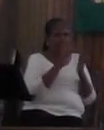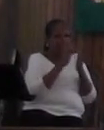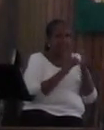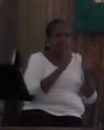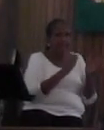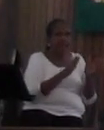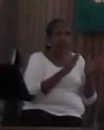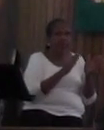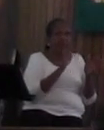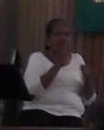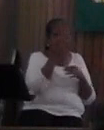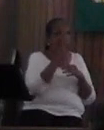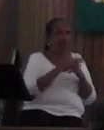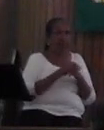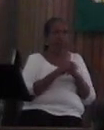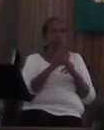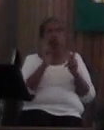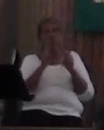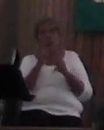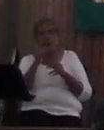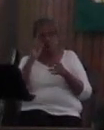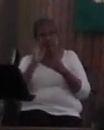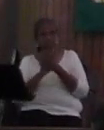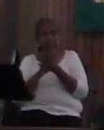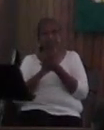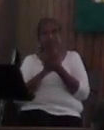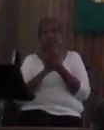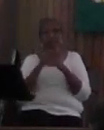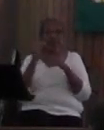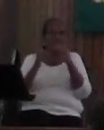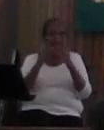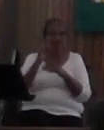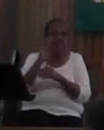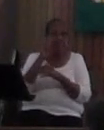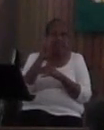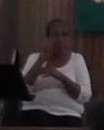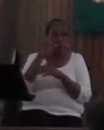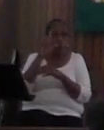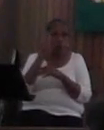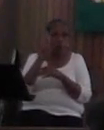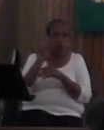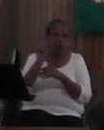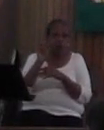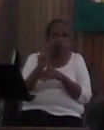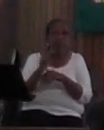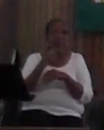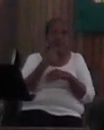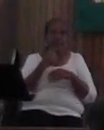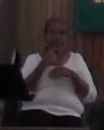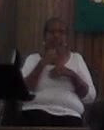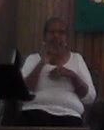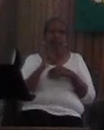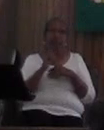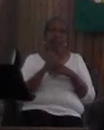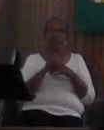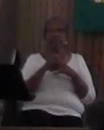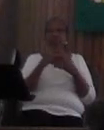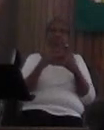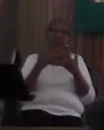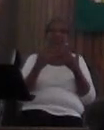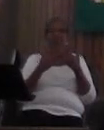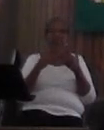God. Those who believe in evolution maintain that the universe is a product of random